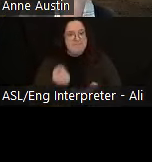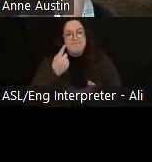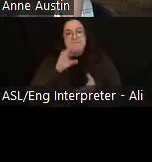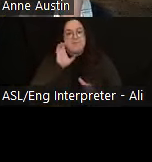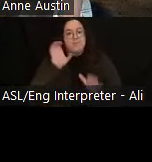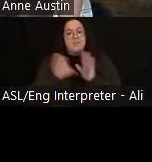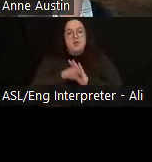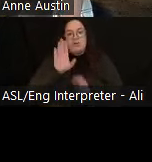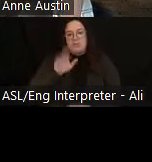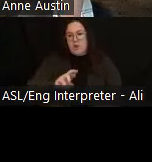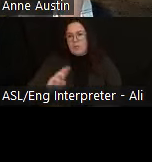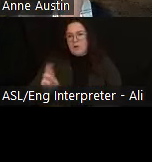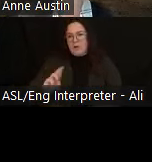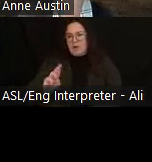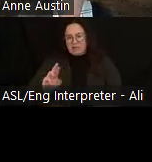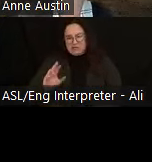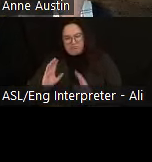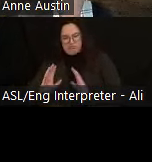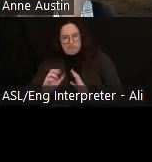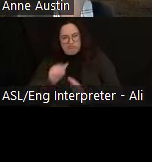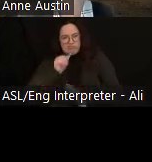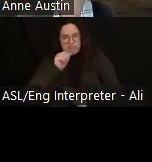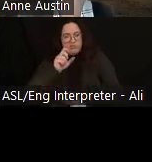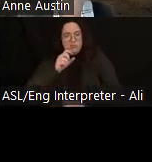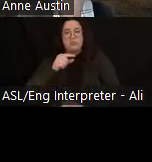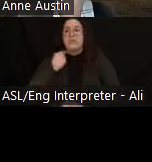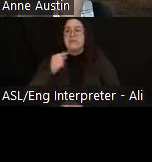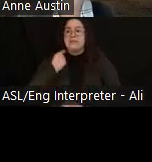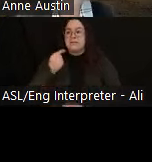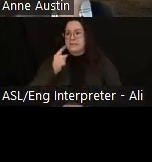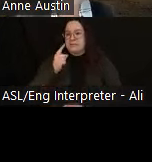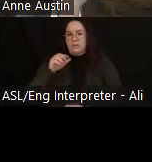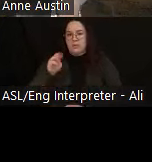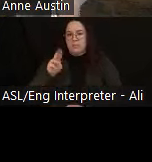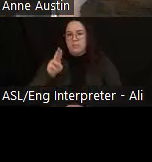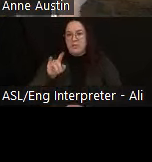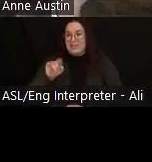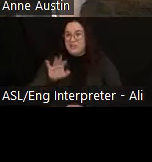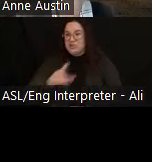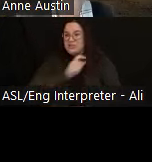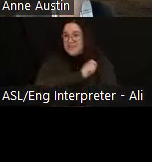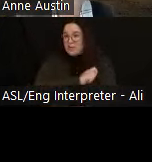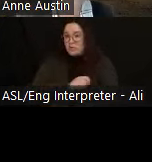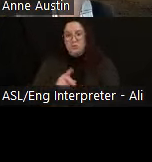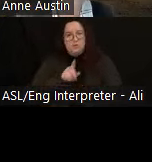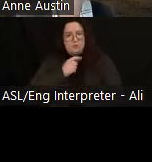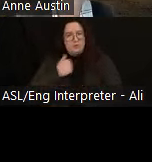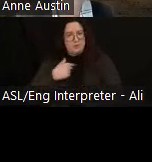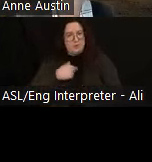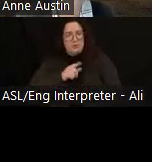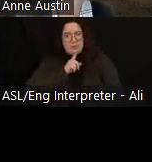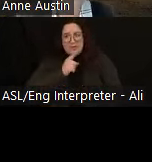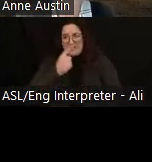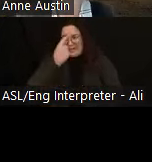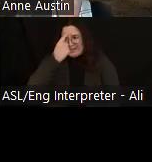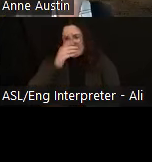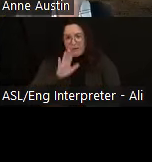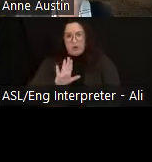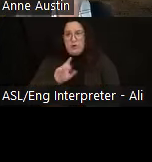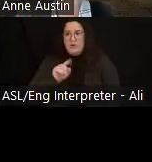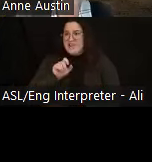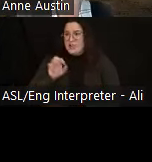right hand corner of the priestess Amunet's tattoos, should we really think that the tattoos encircling her